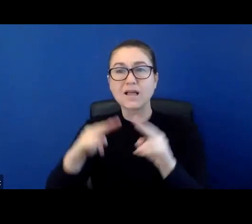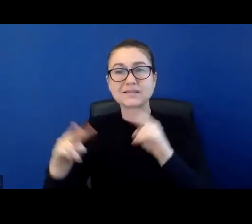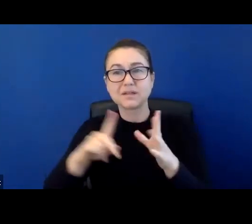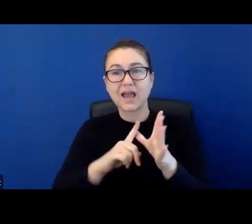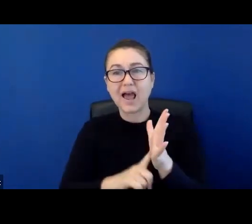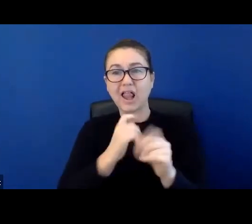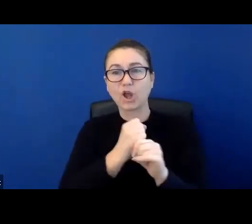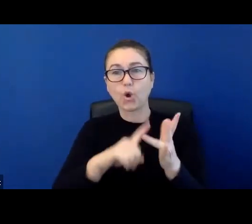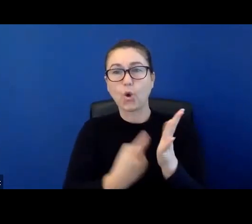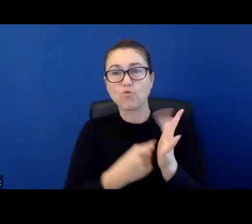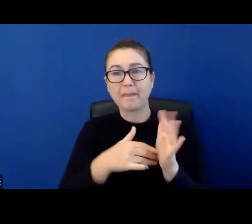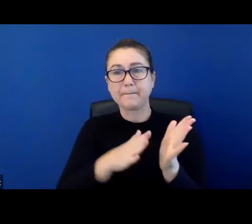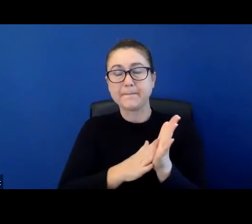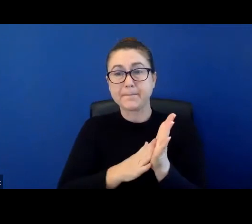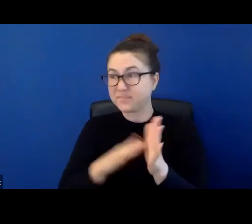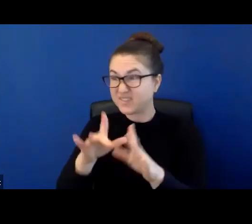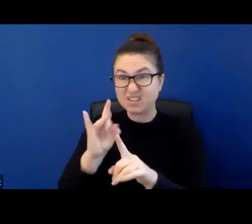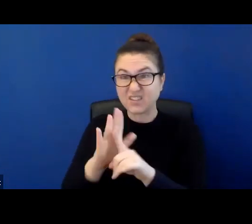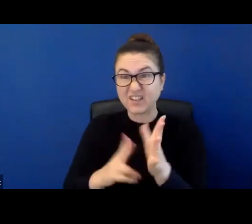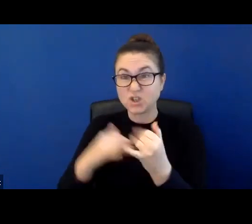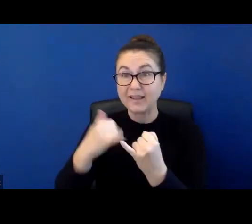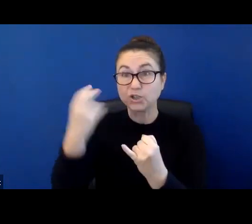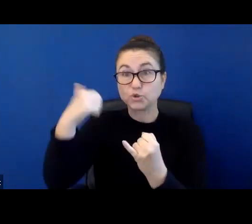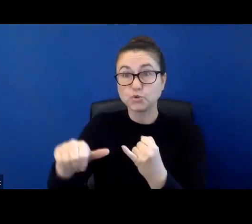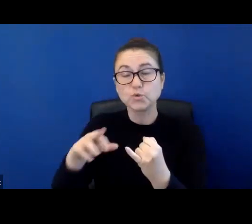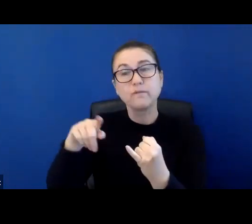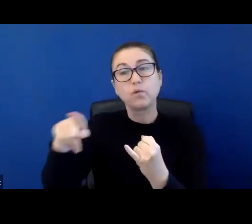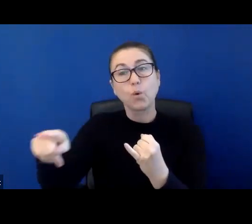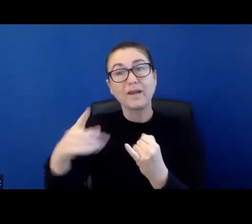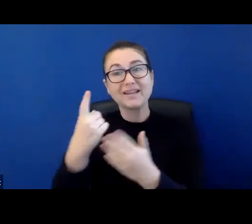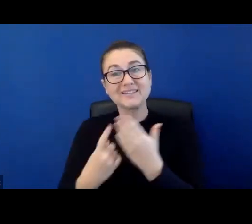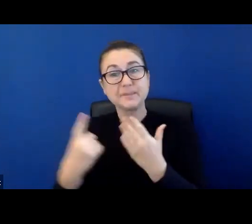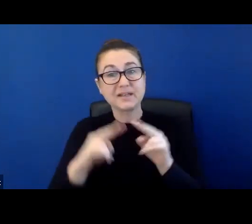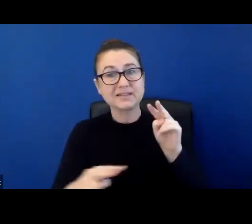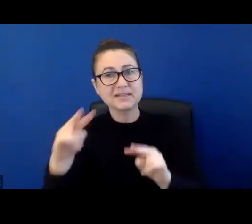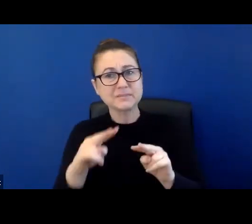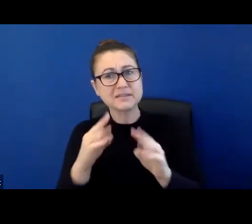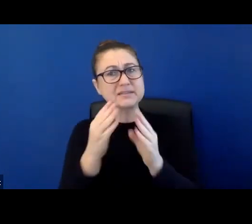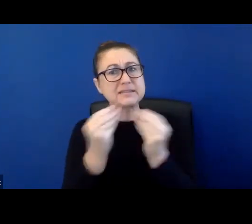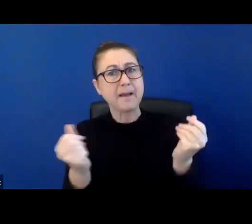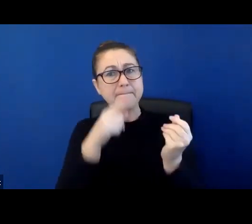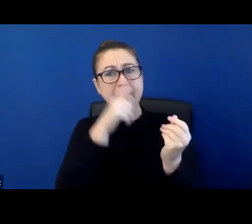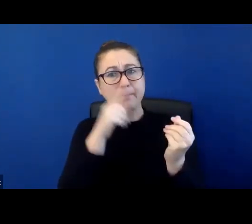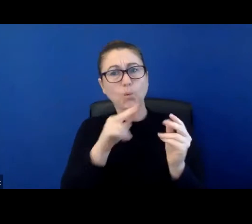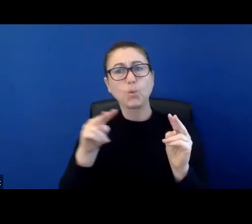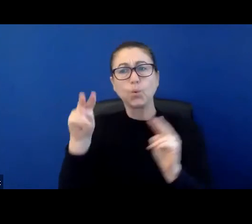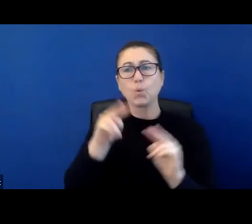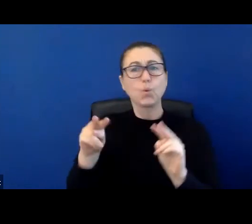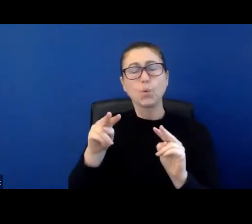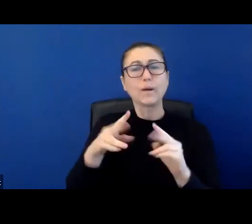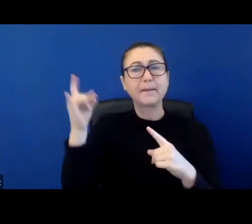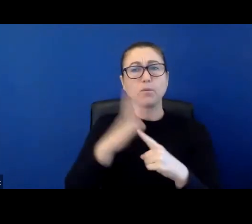the NDIS is that that some of those elements, fairness, accuracy,